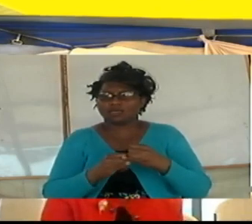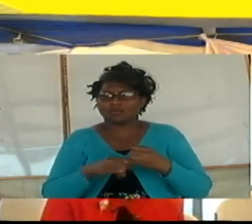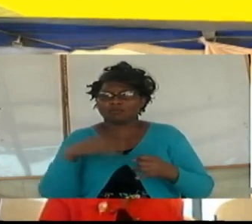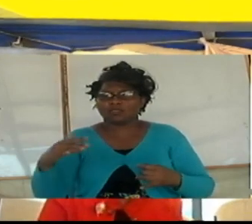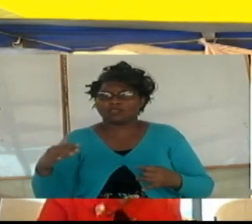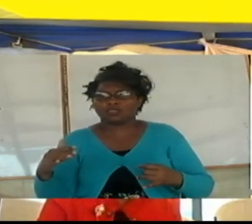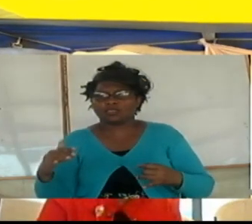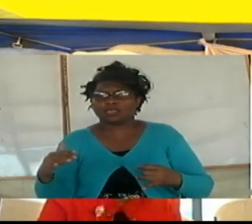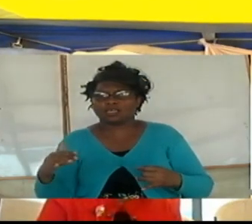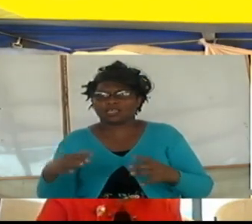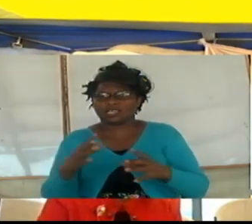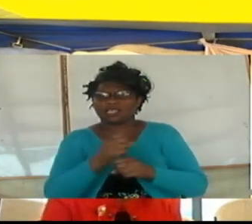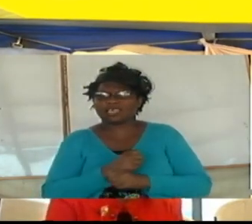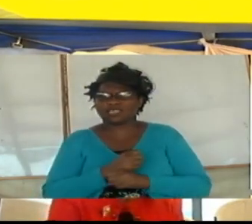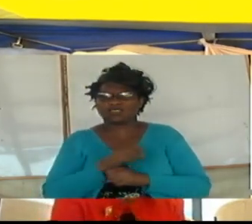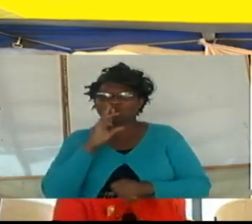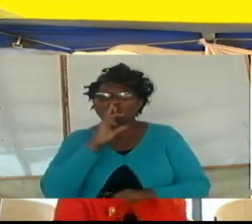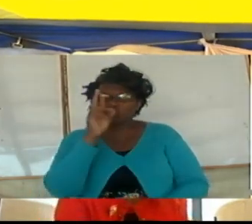time.